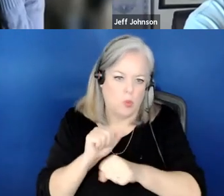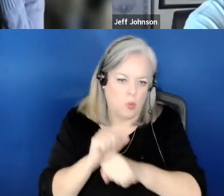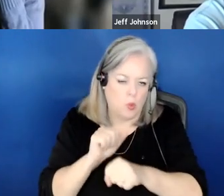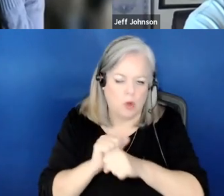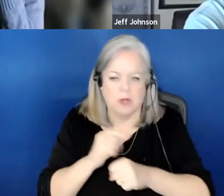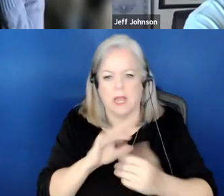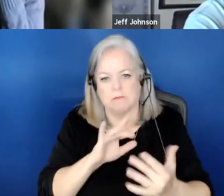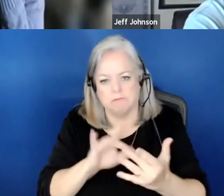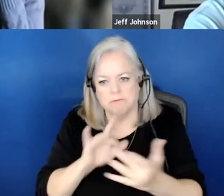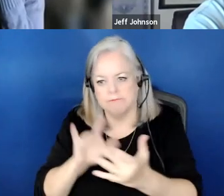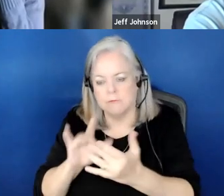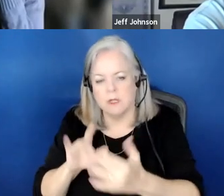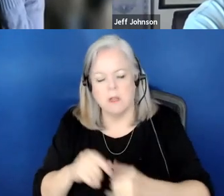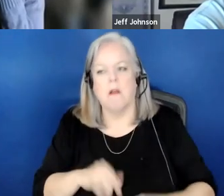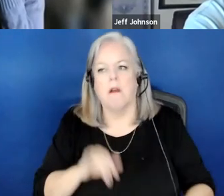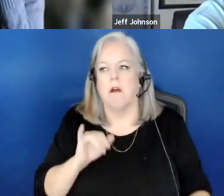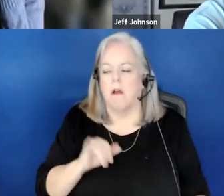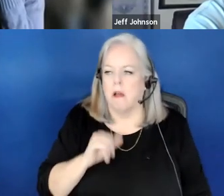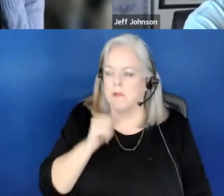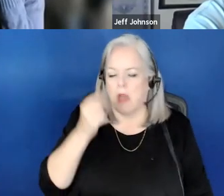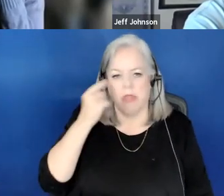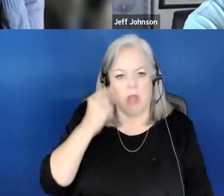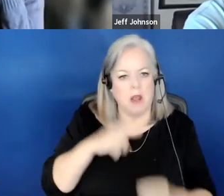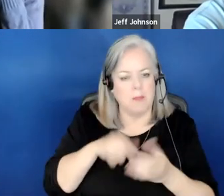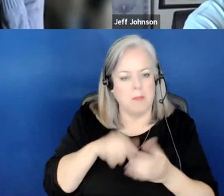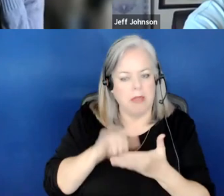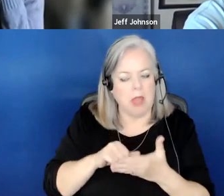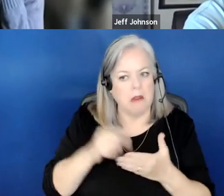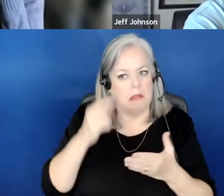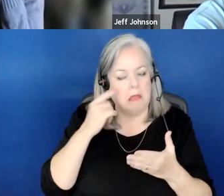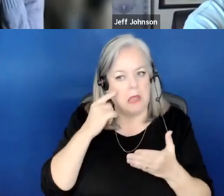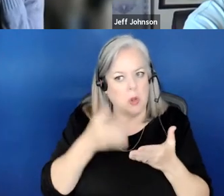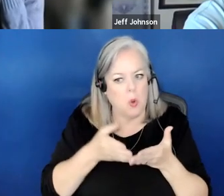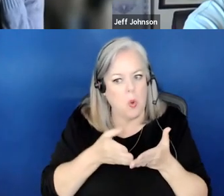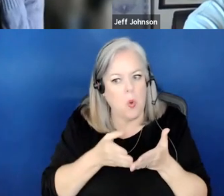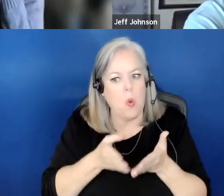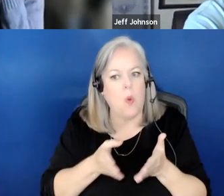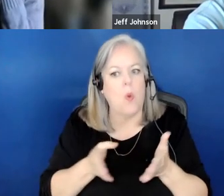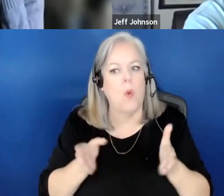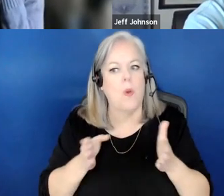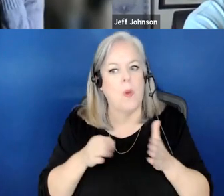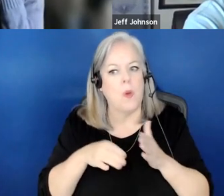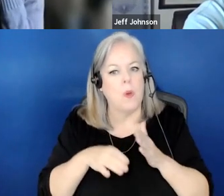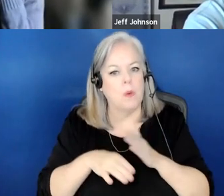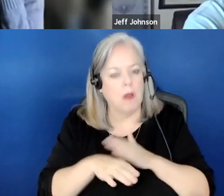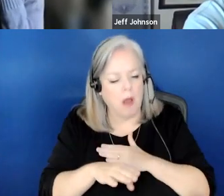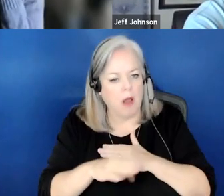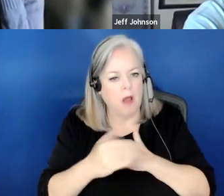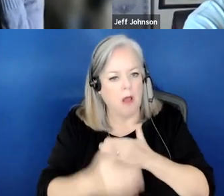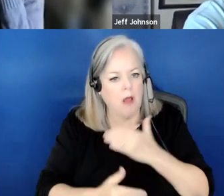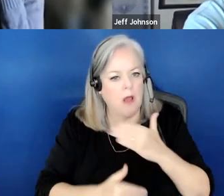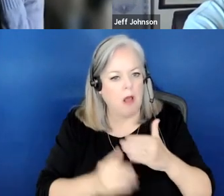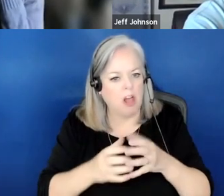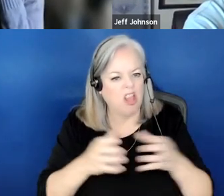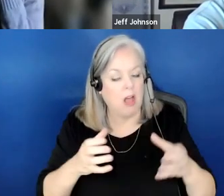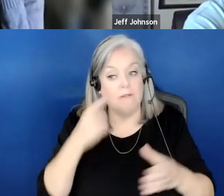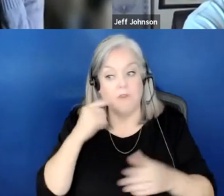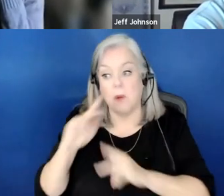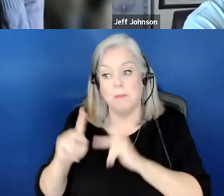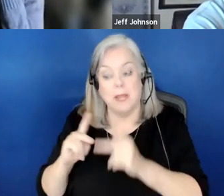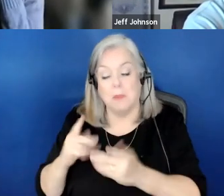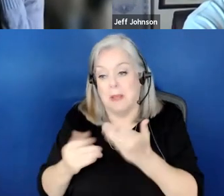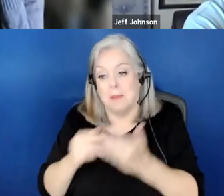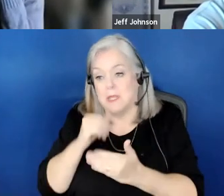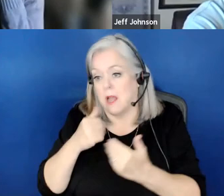just made me think that it opens up the door a lot for people who might not otherwise have the